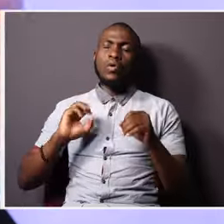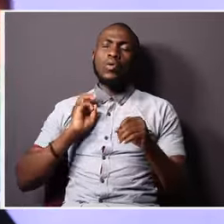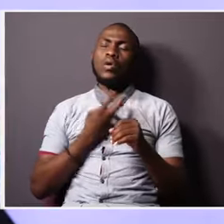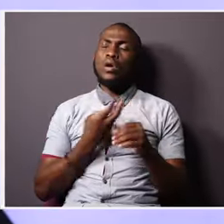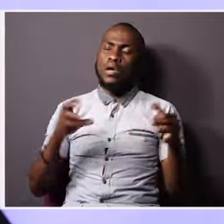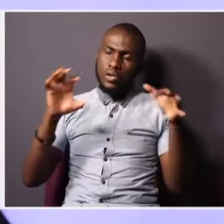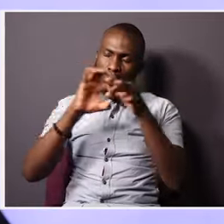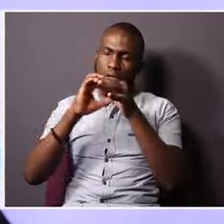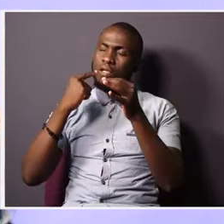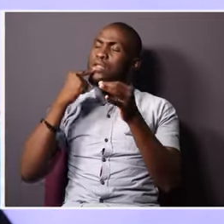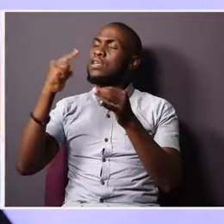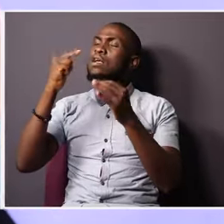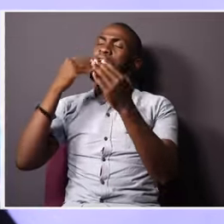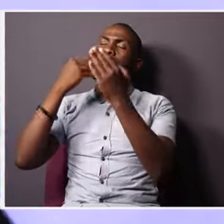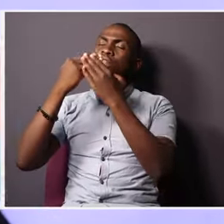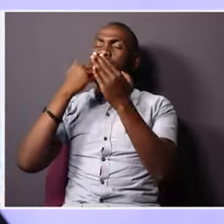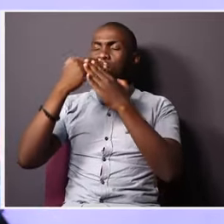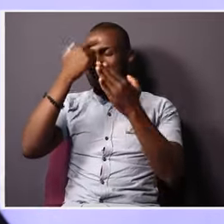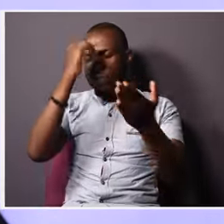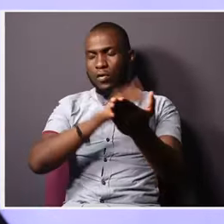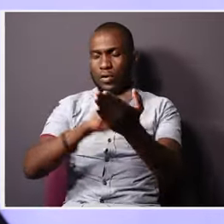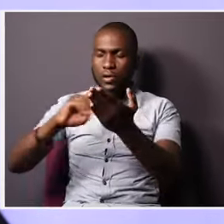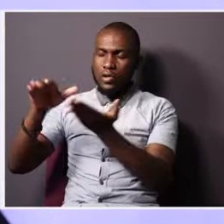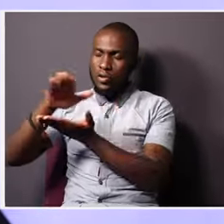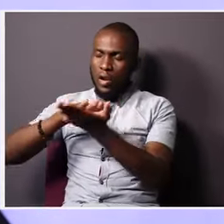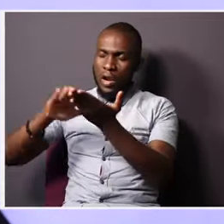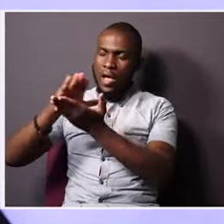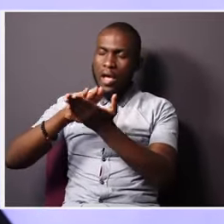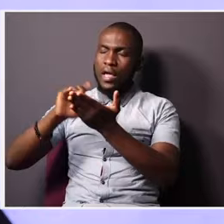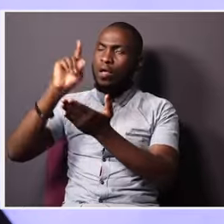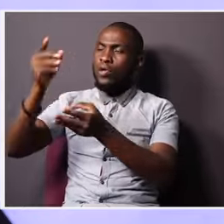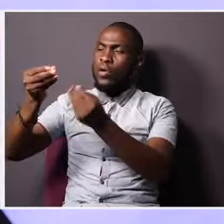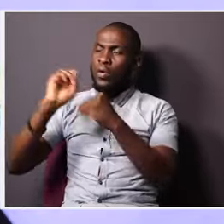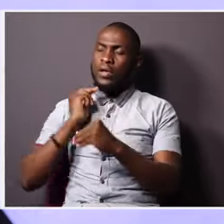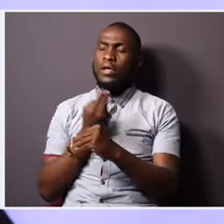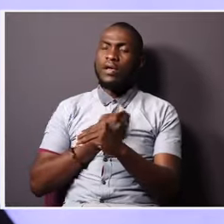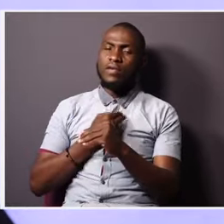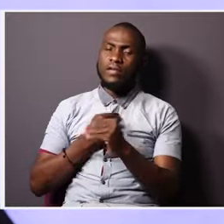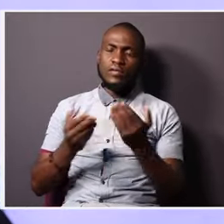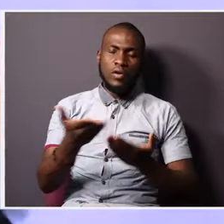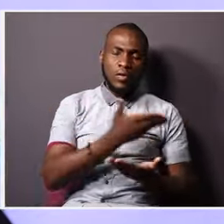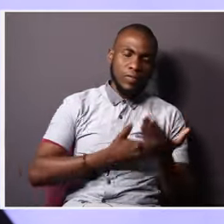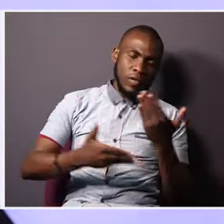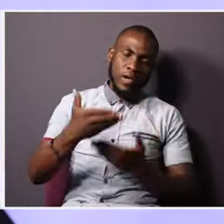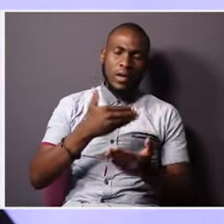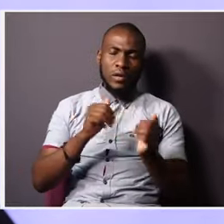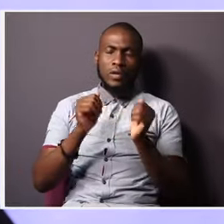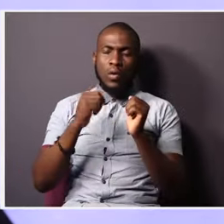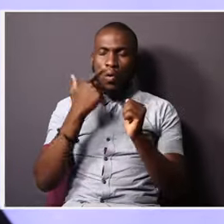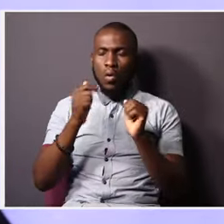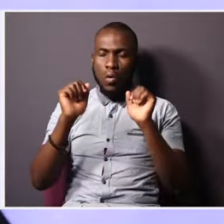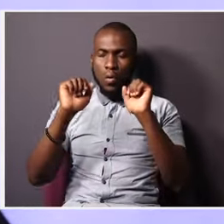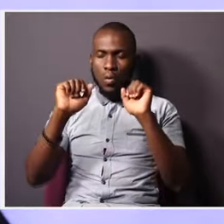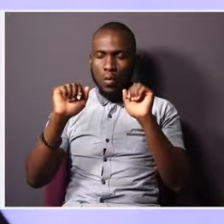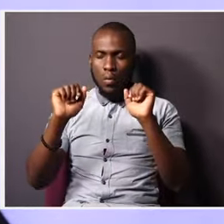and we say thank you. Thank you for the digital space and the platform that you've given us, oh God, to interact even with those who are not able